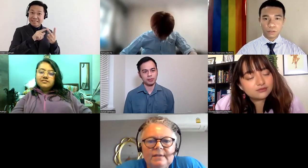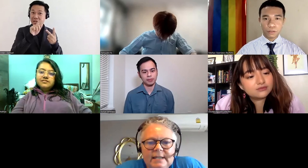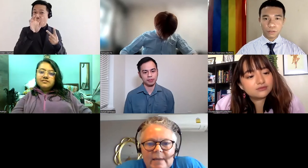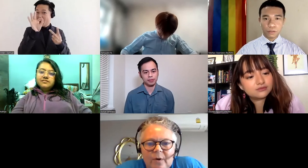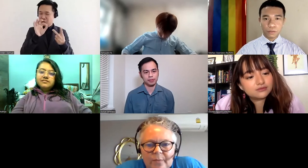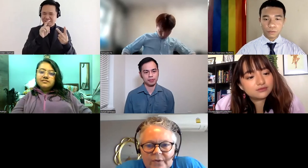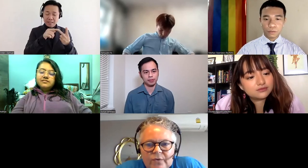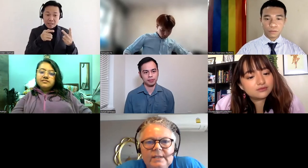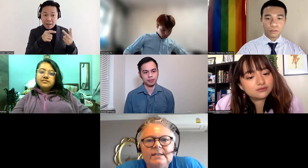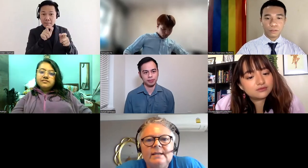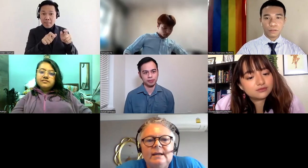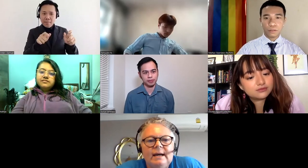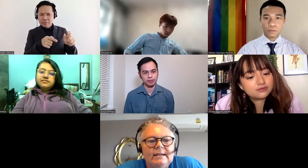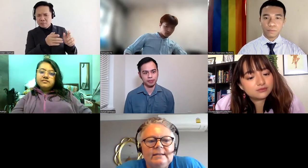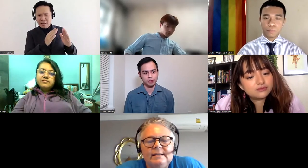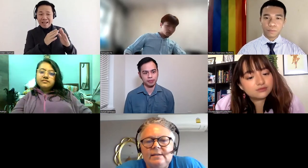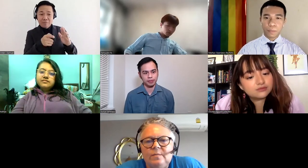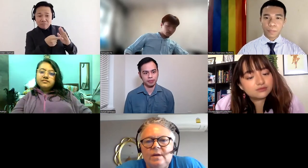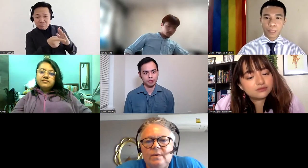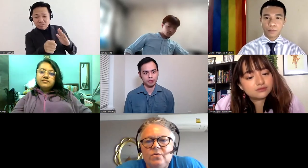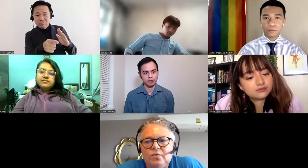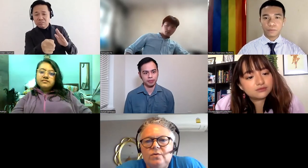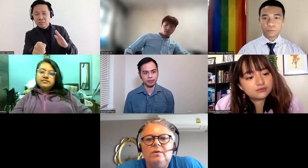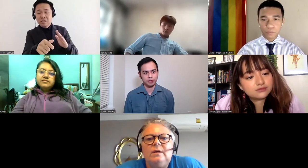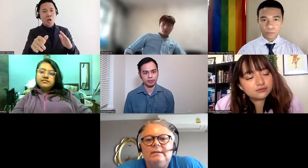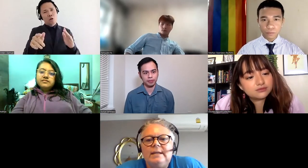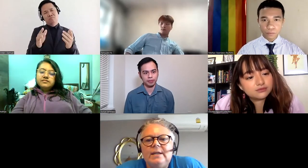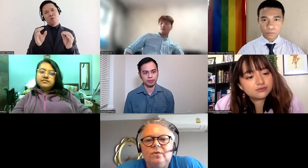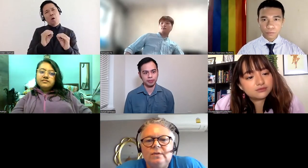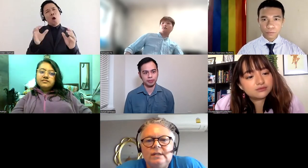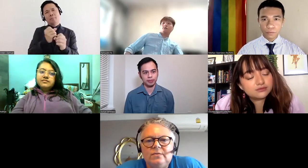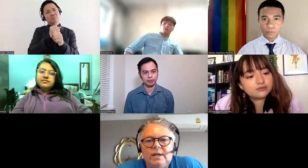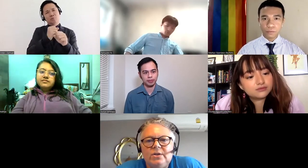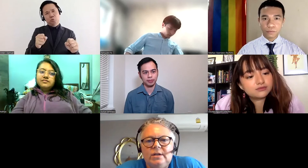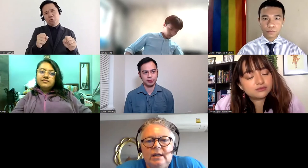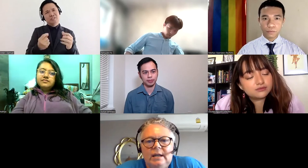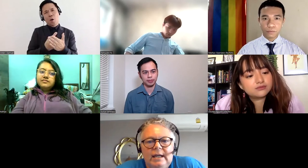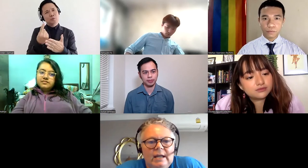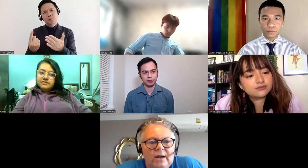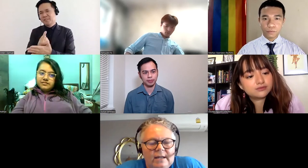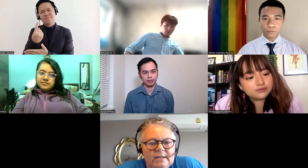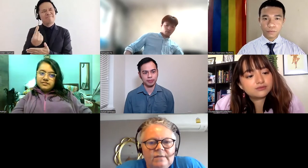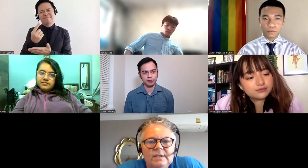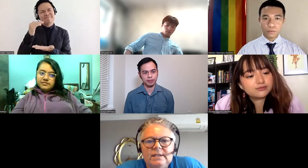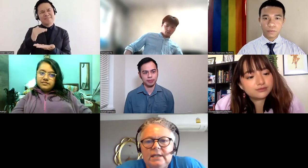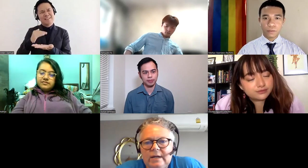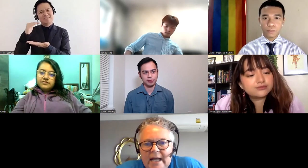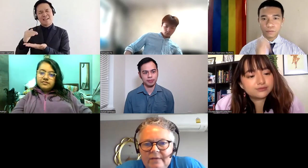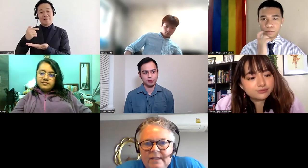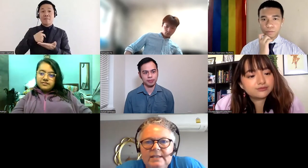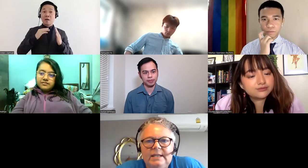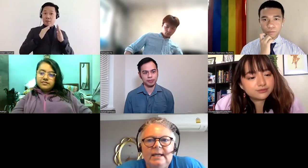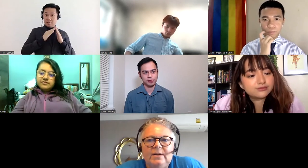have the same opportunities, and that this is something we should take into consideration in our activities, in